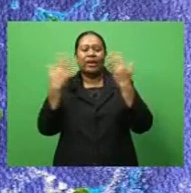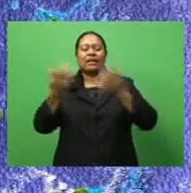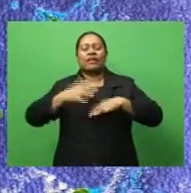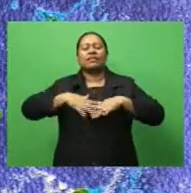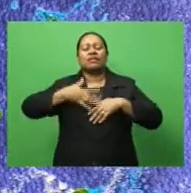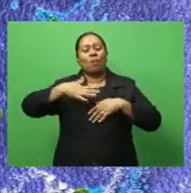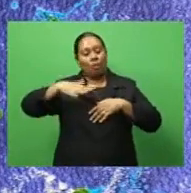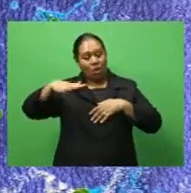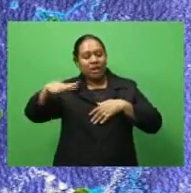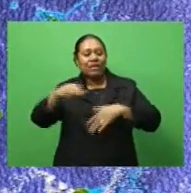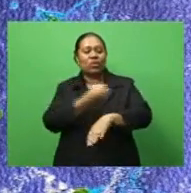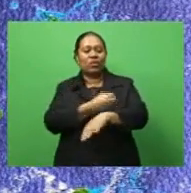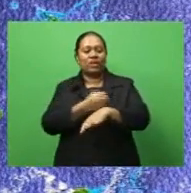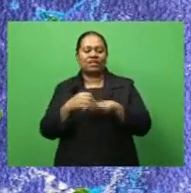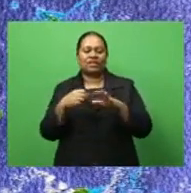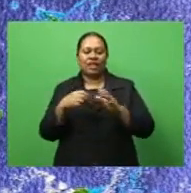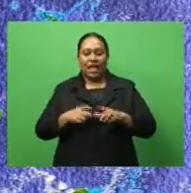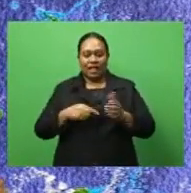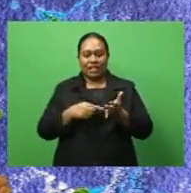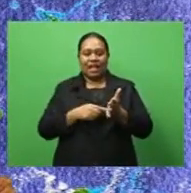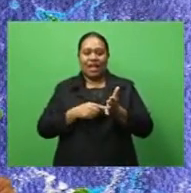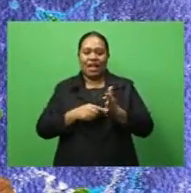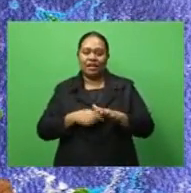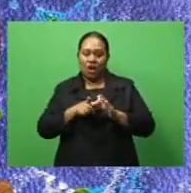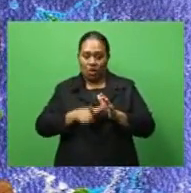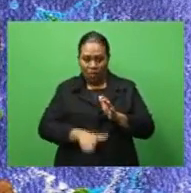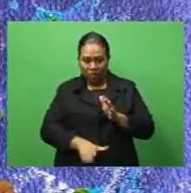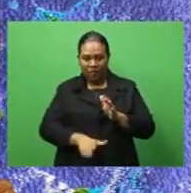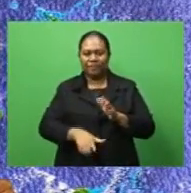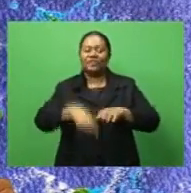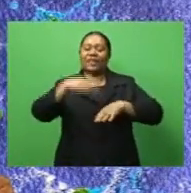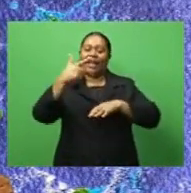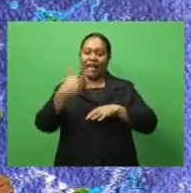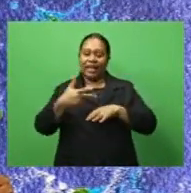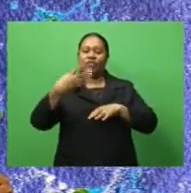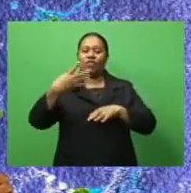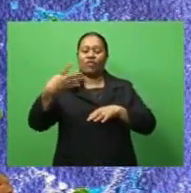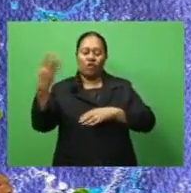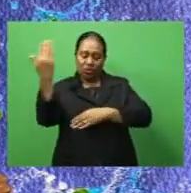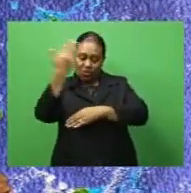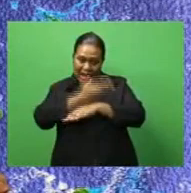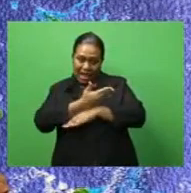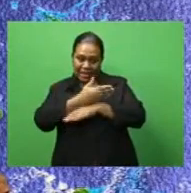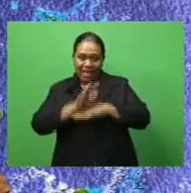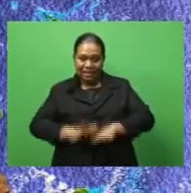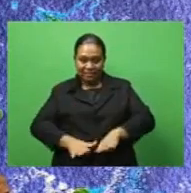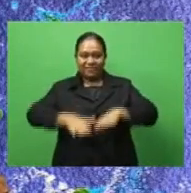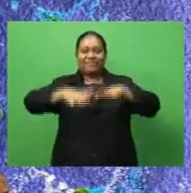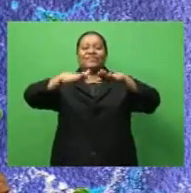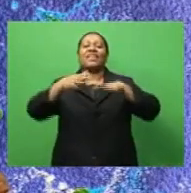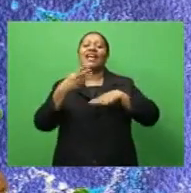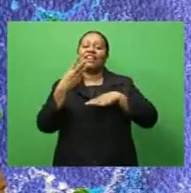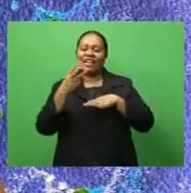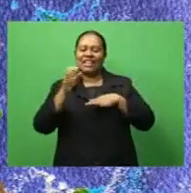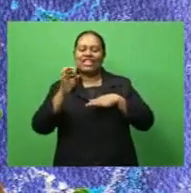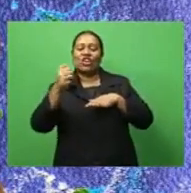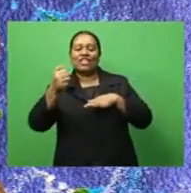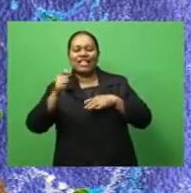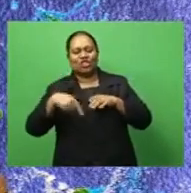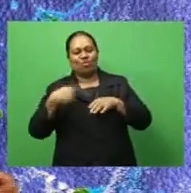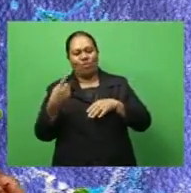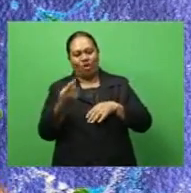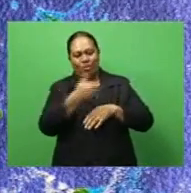swells. Turning to the tides, the next low tide is at 8:44 tonight, followed by high tide at 3:06 tomorrow